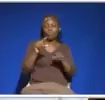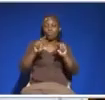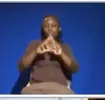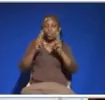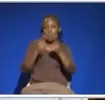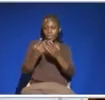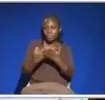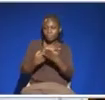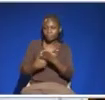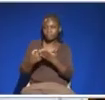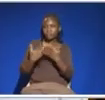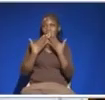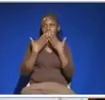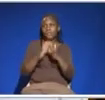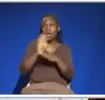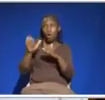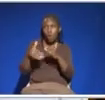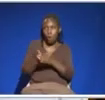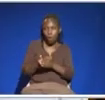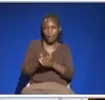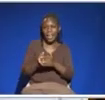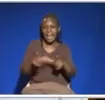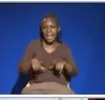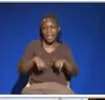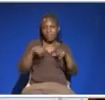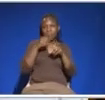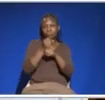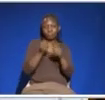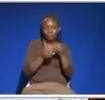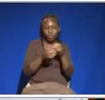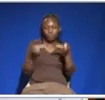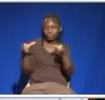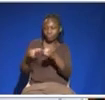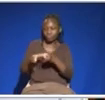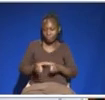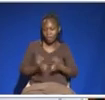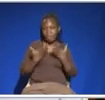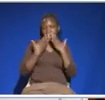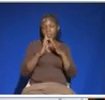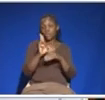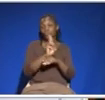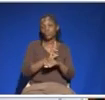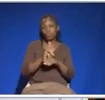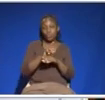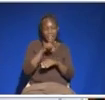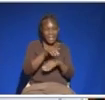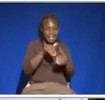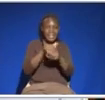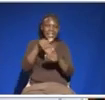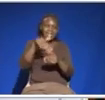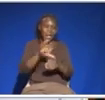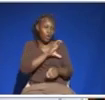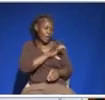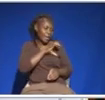discussed. And all those living organisms were classified using those external